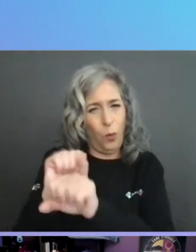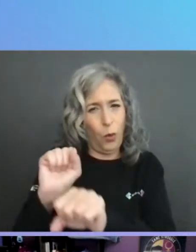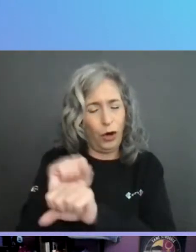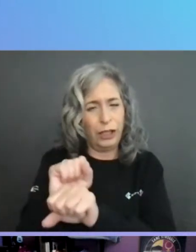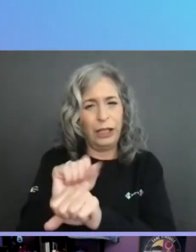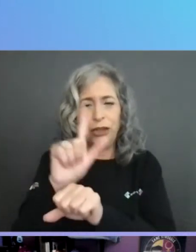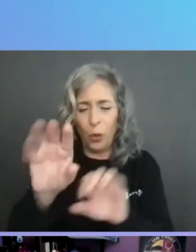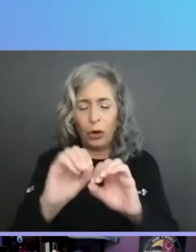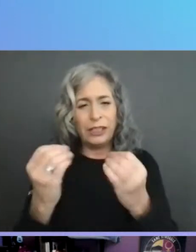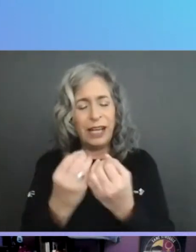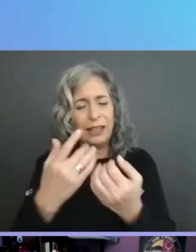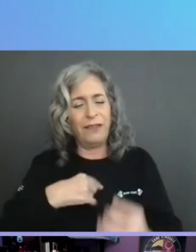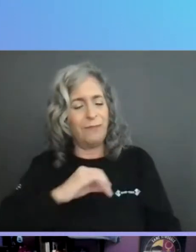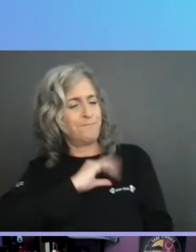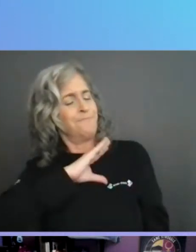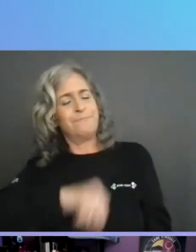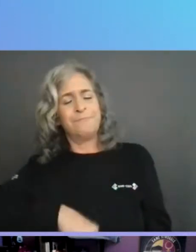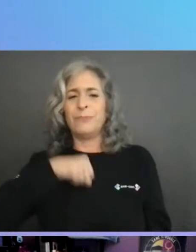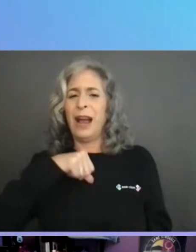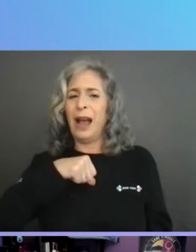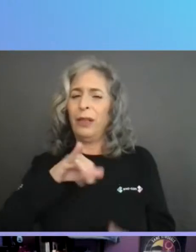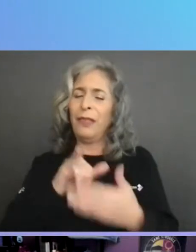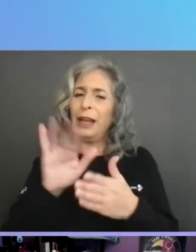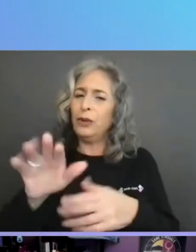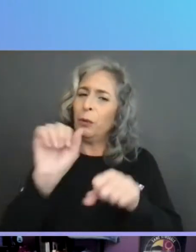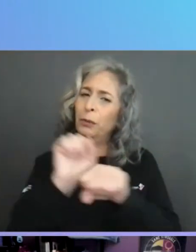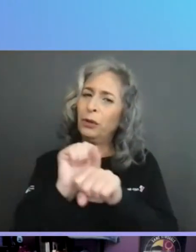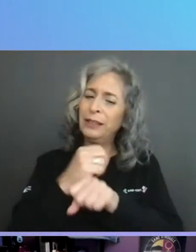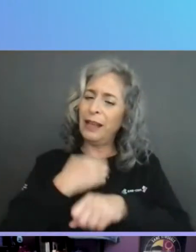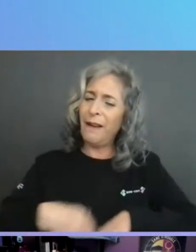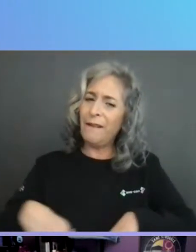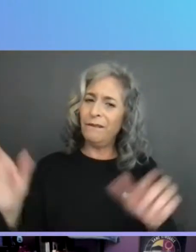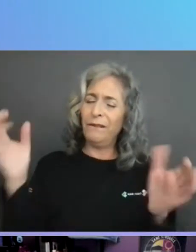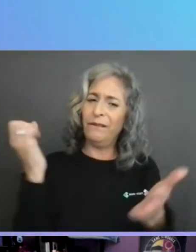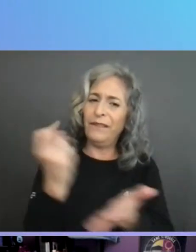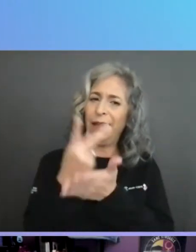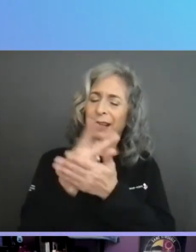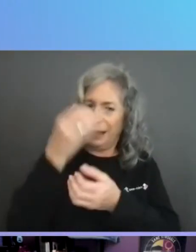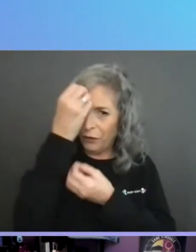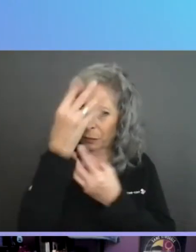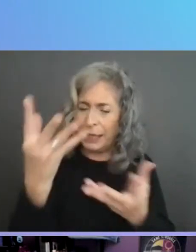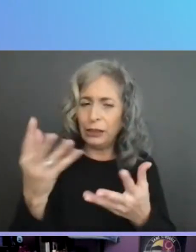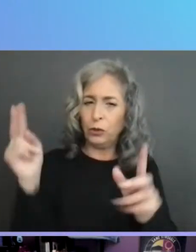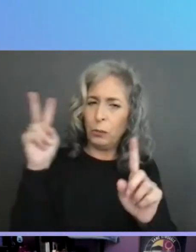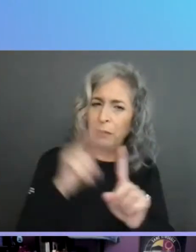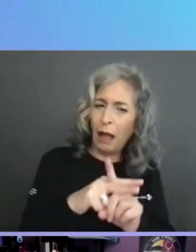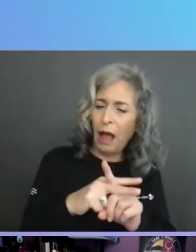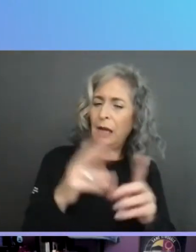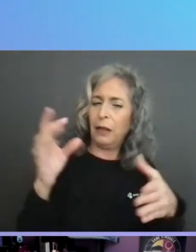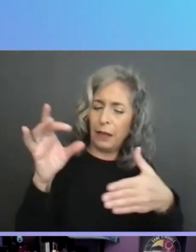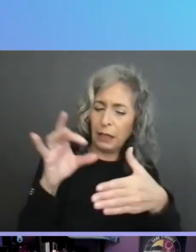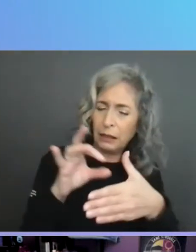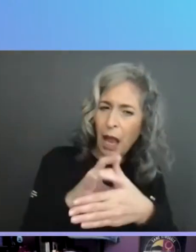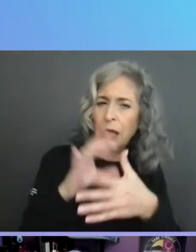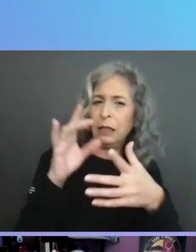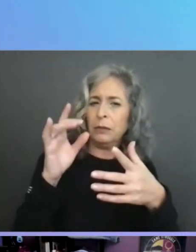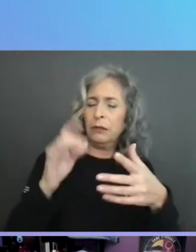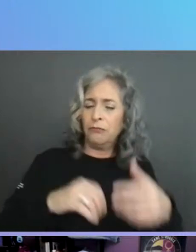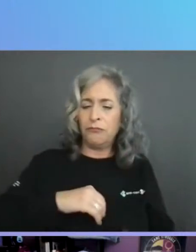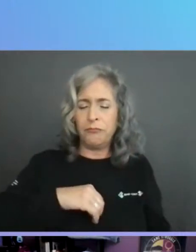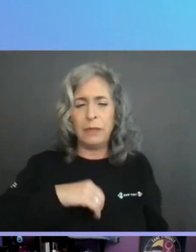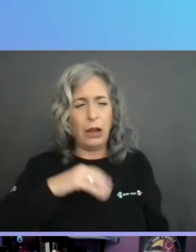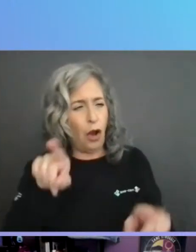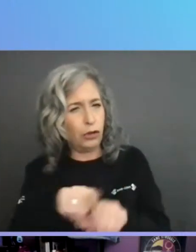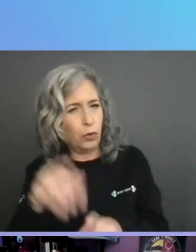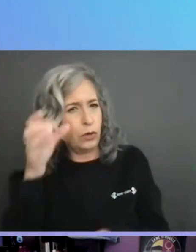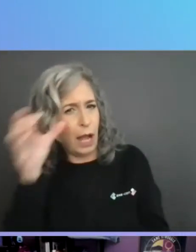their employees have achieve that validated information. They can apply the information in context and concept. They can